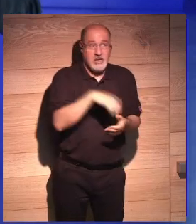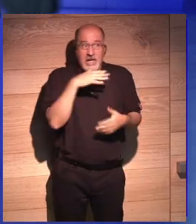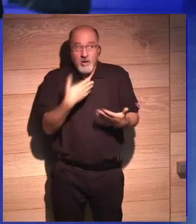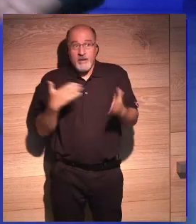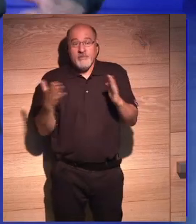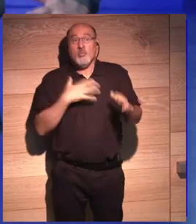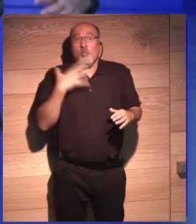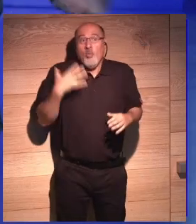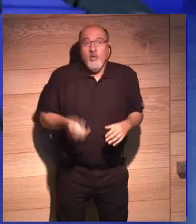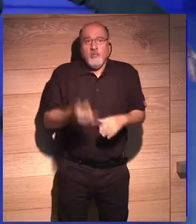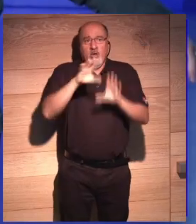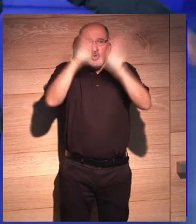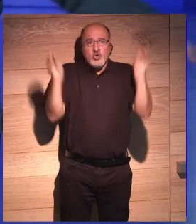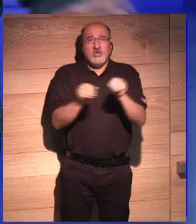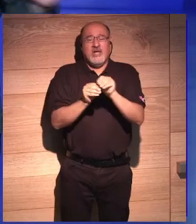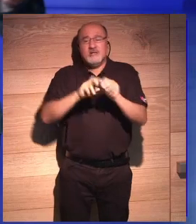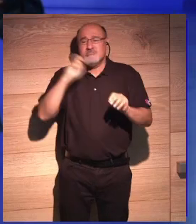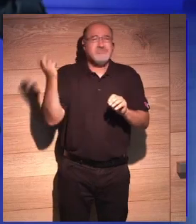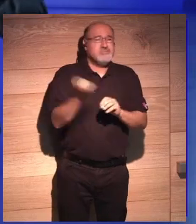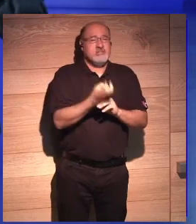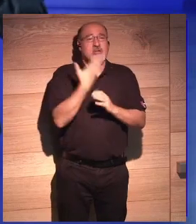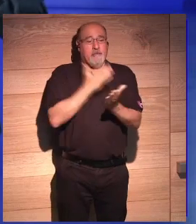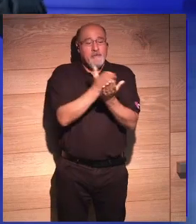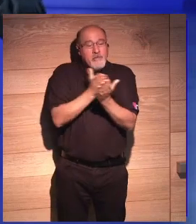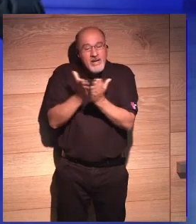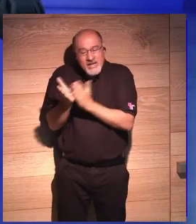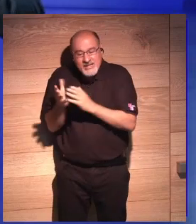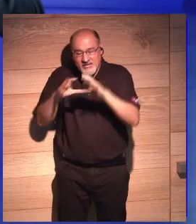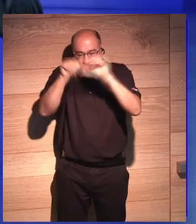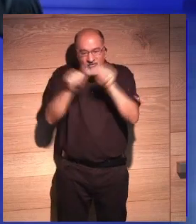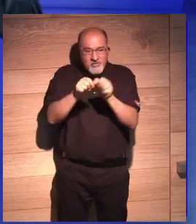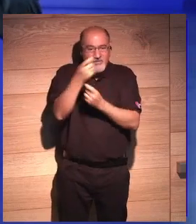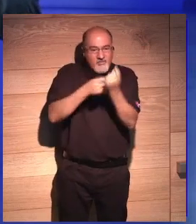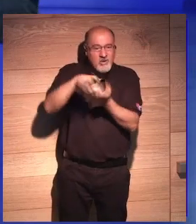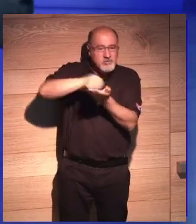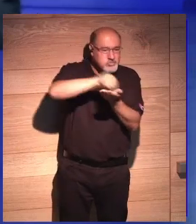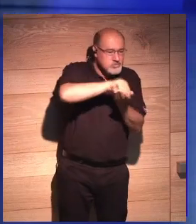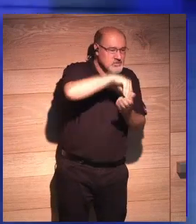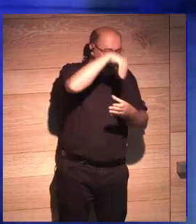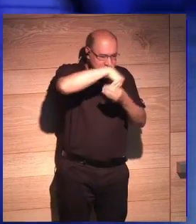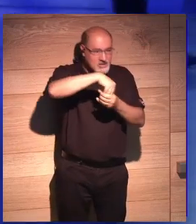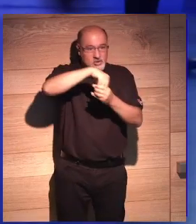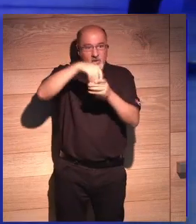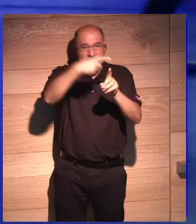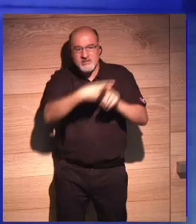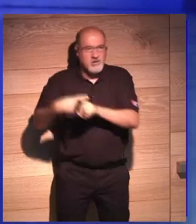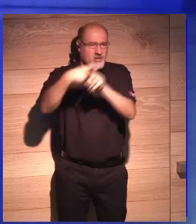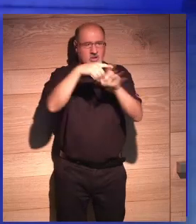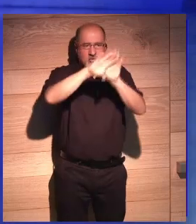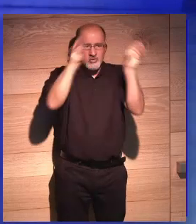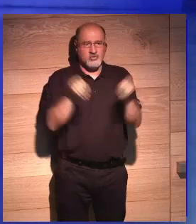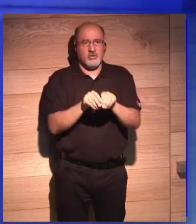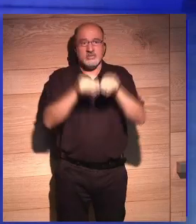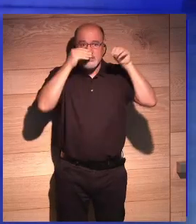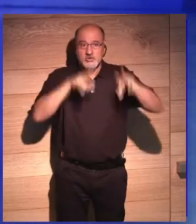and help blur the line between the virtual and the real again and start making new stories with that